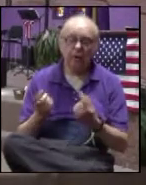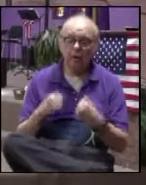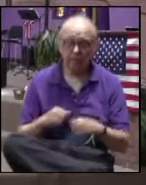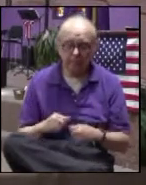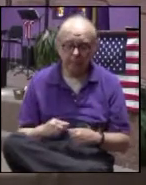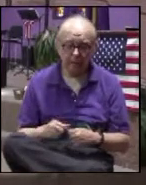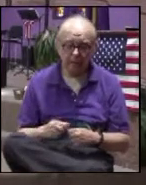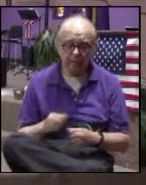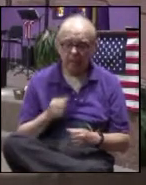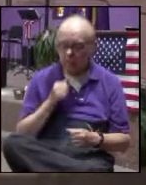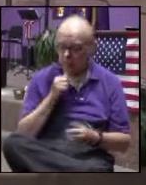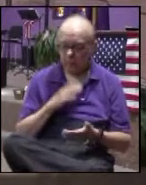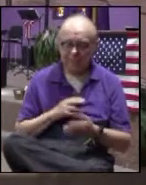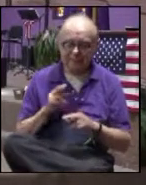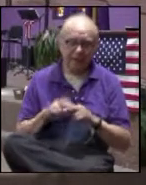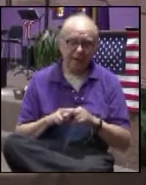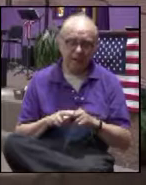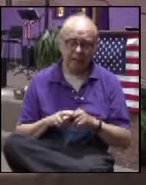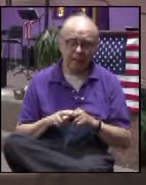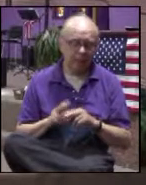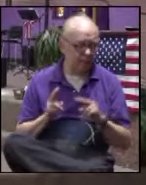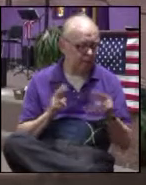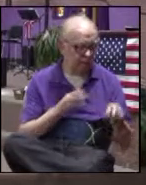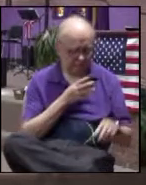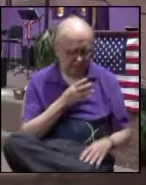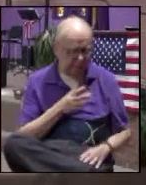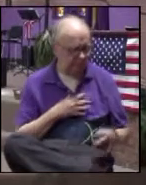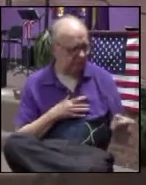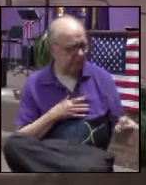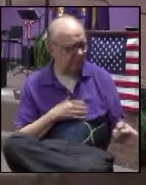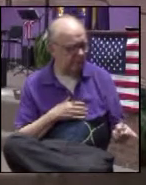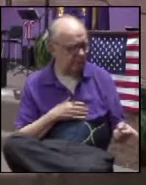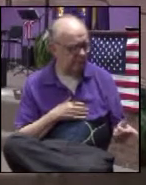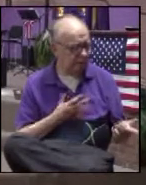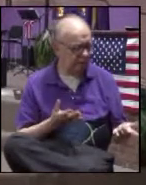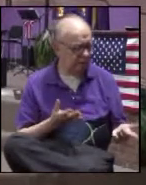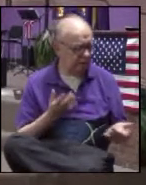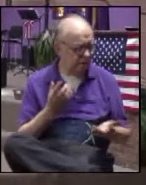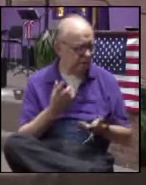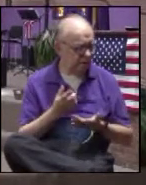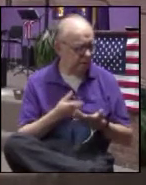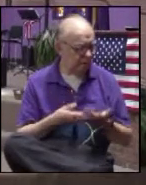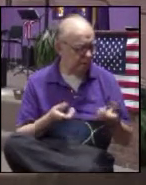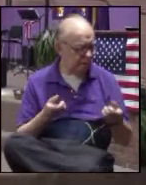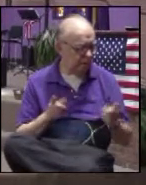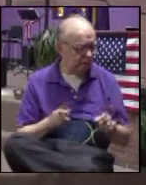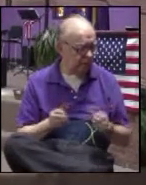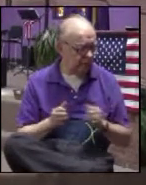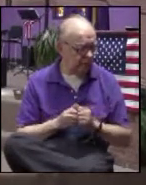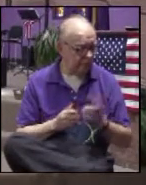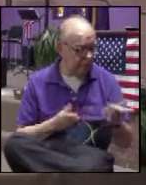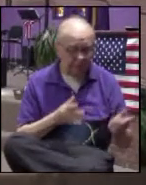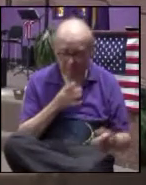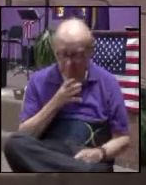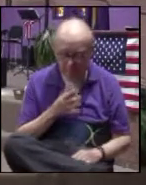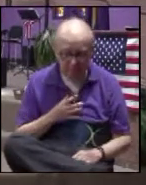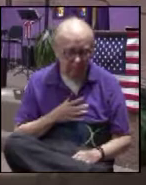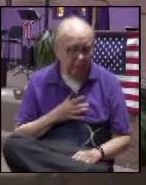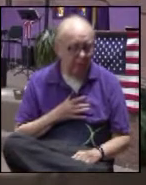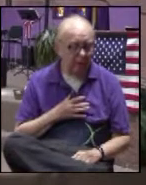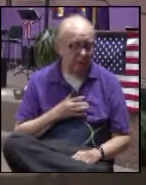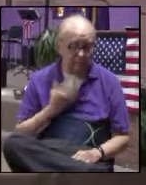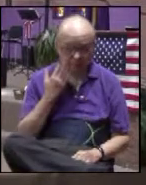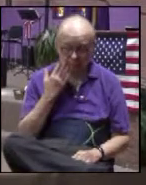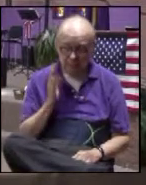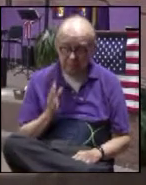And so she sat back down. And I looked at her and I said, what just happened to Amy? I'm not really